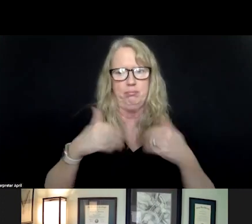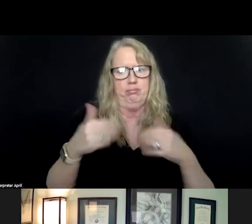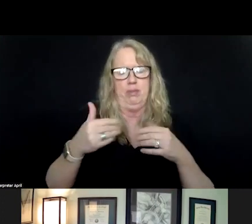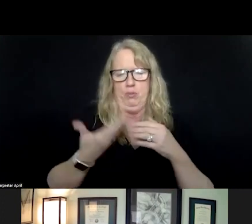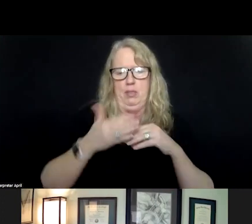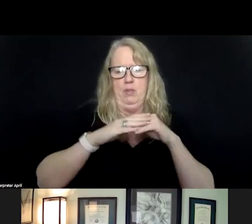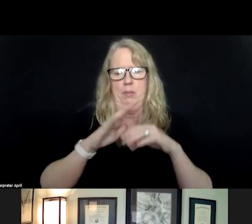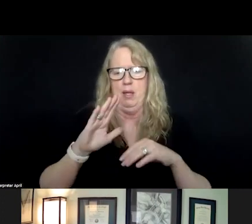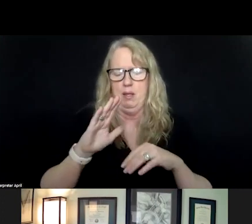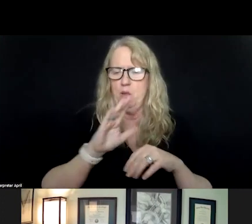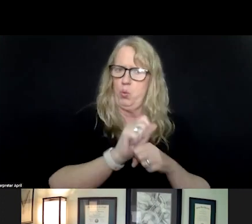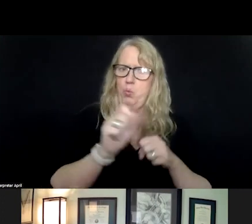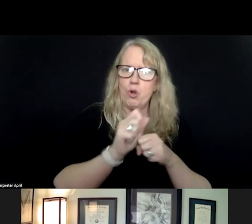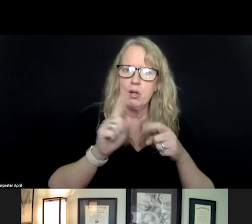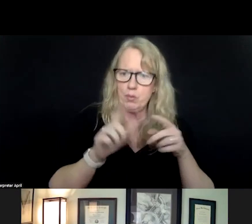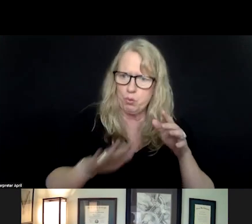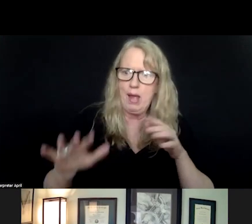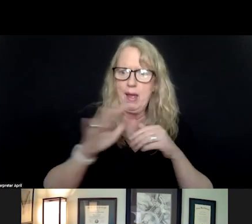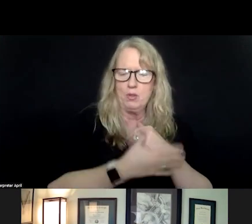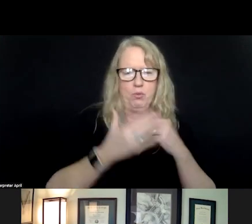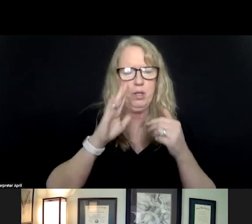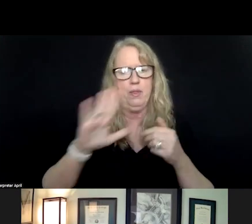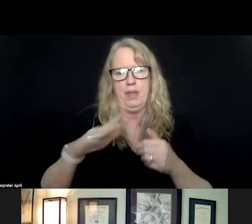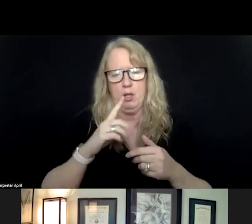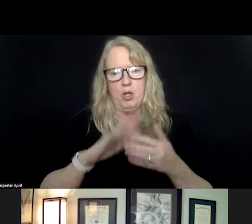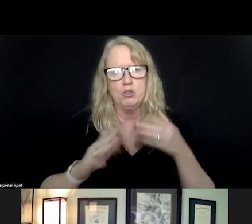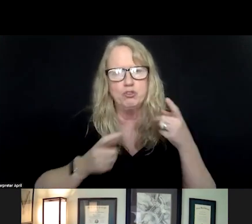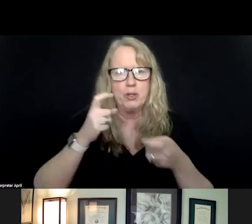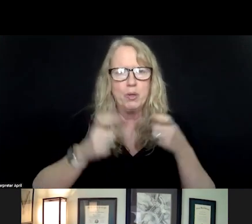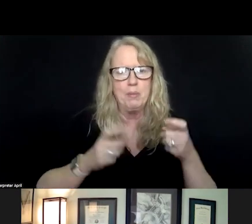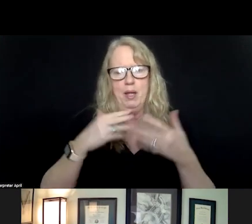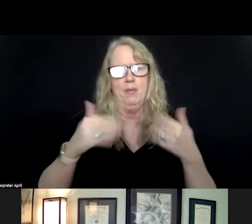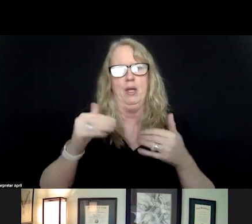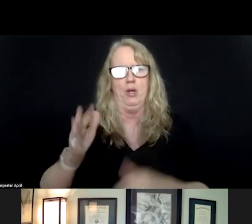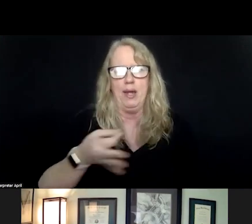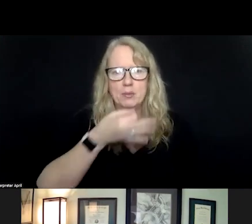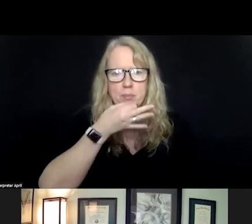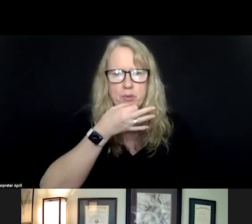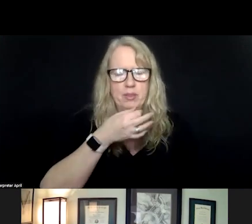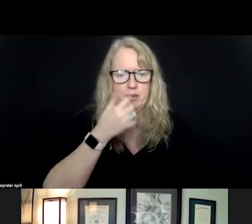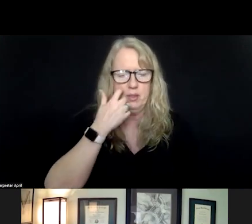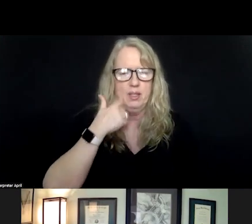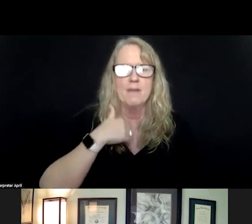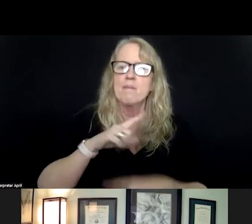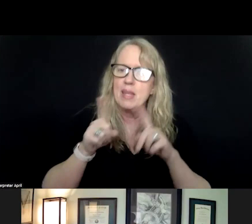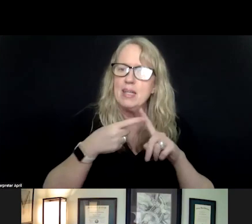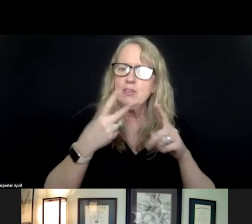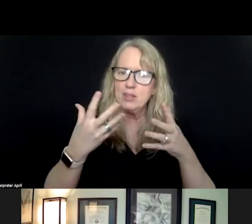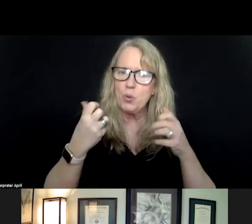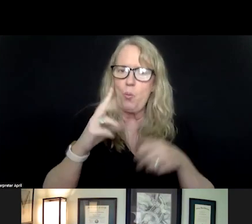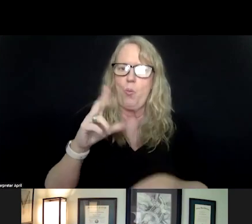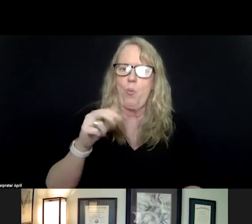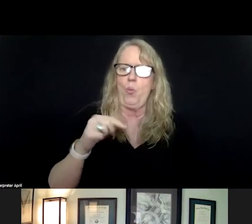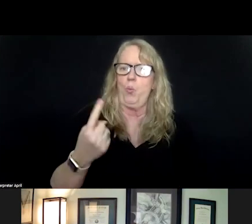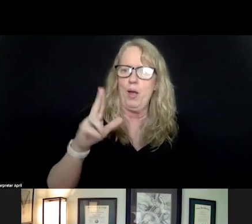all of the work around the country through their generosity and through their expertise. And it actually does link to one of the updates, which is that